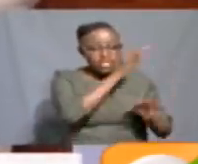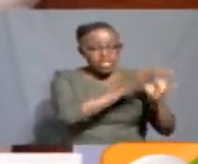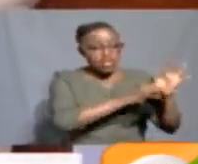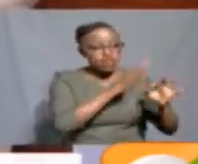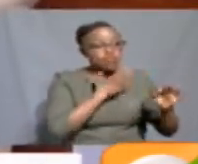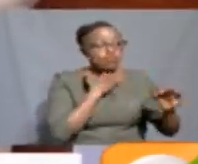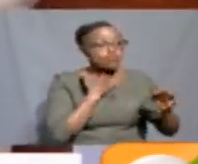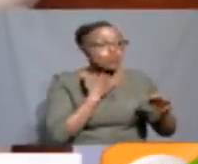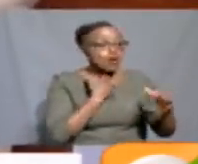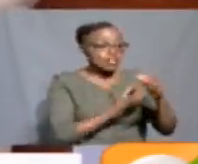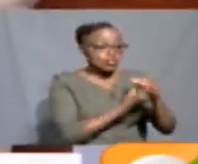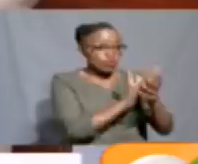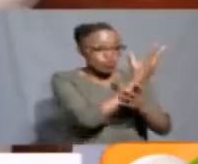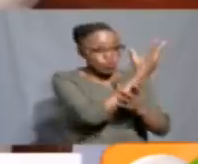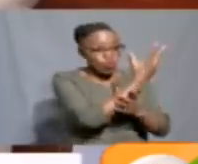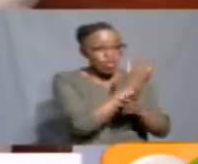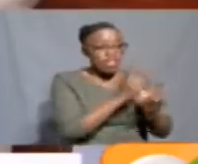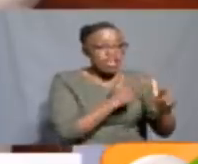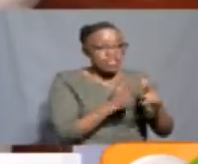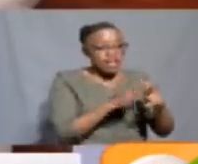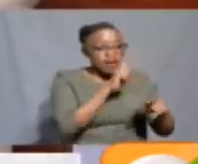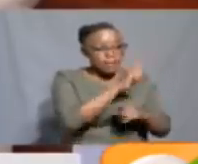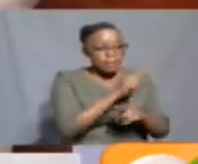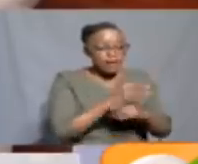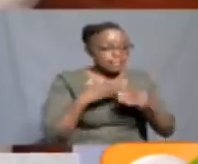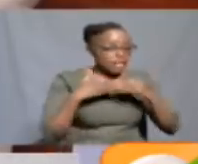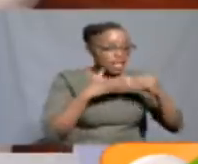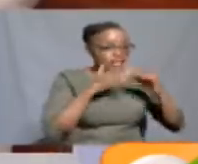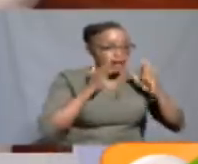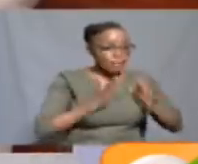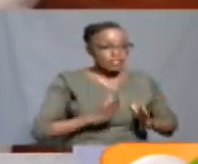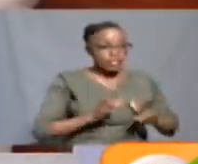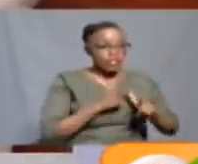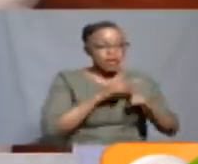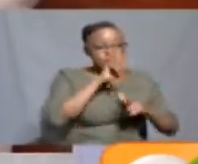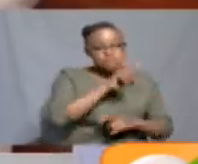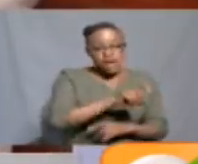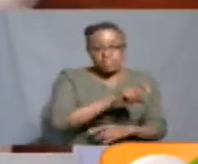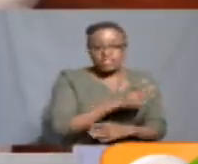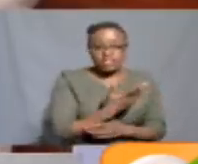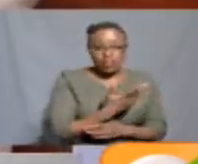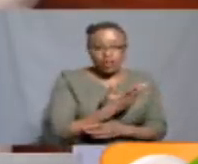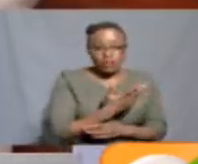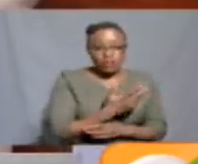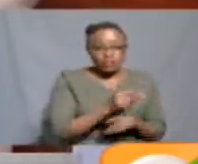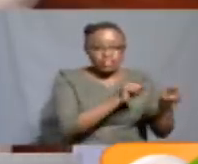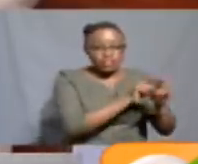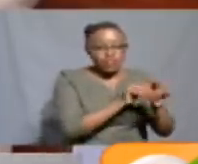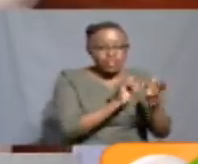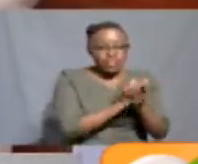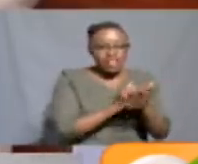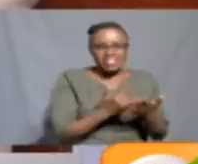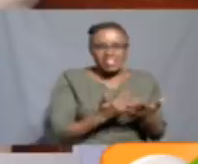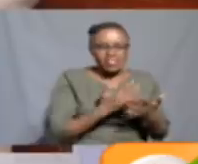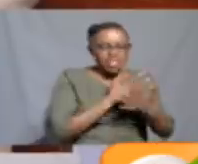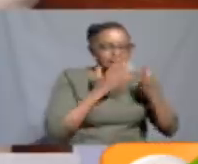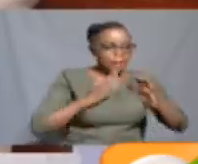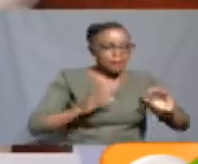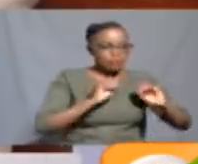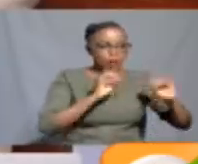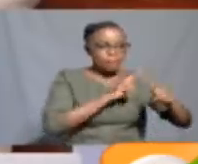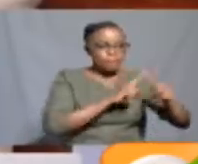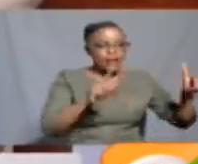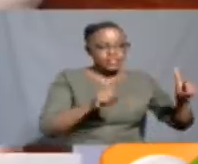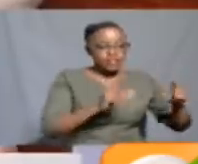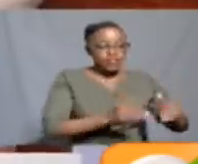to grow, you've got to hold hand of somebody who's going to really It's just a Shylock, it's not nobody else, but he's